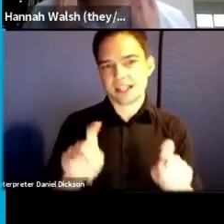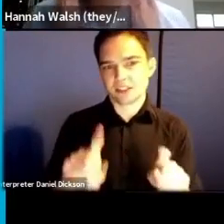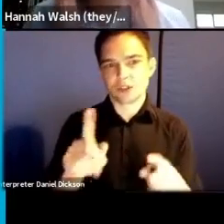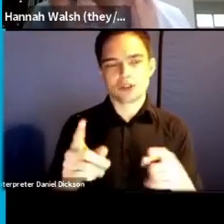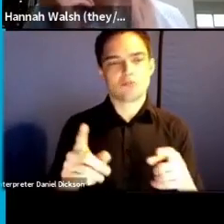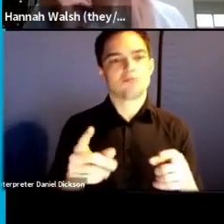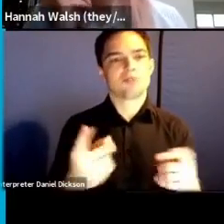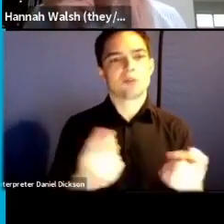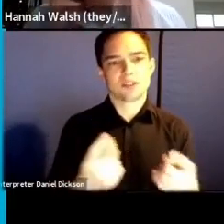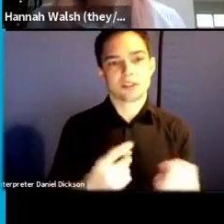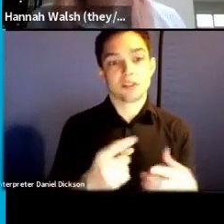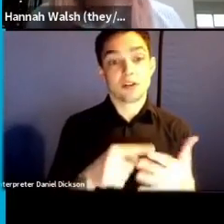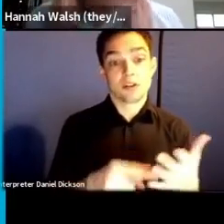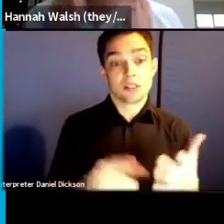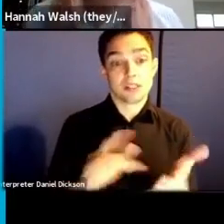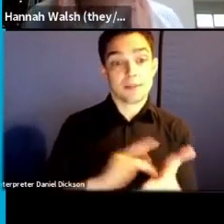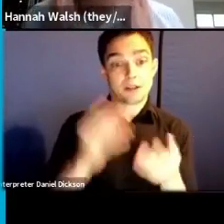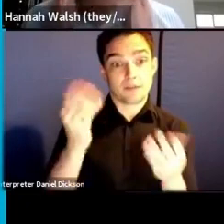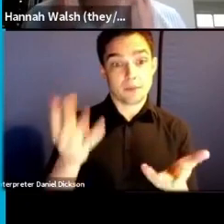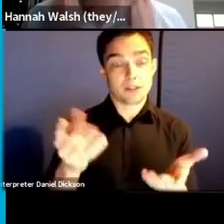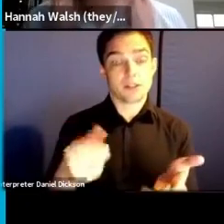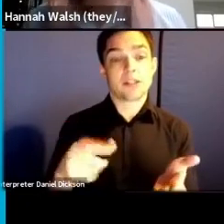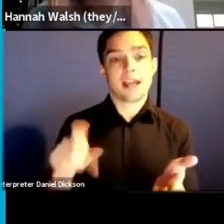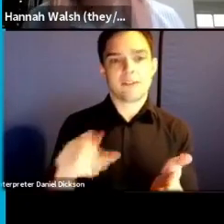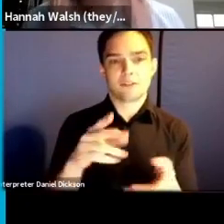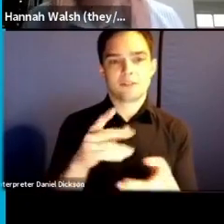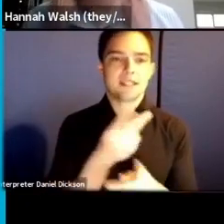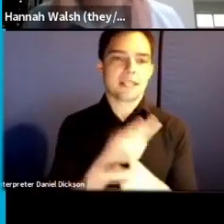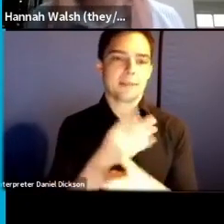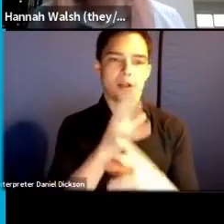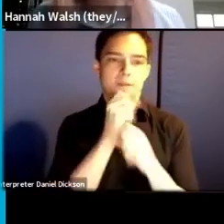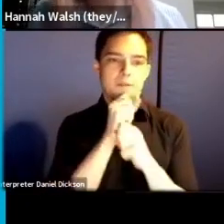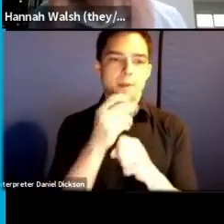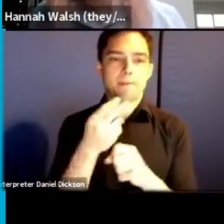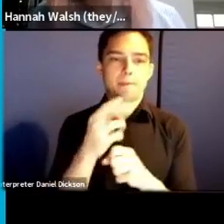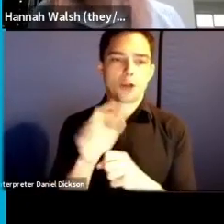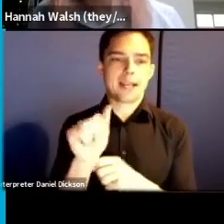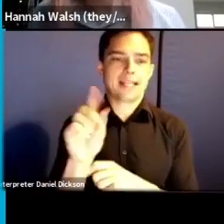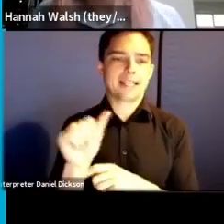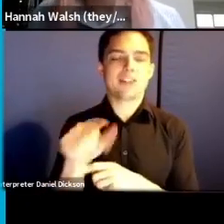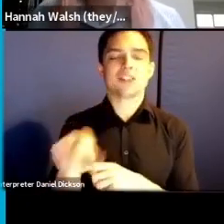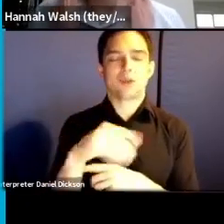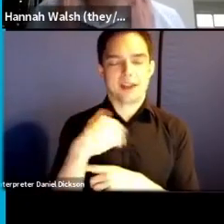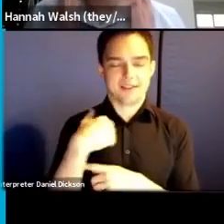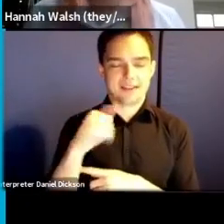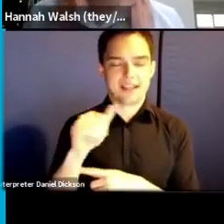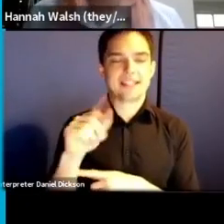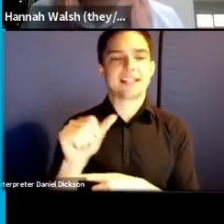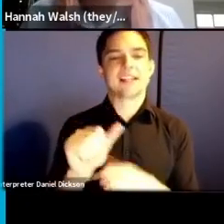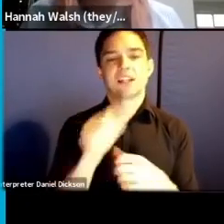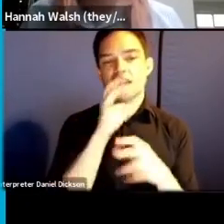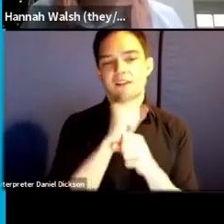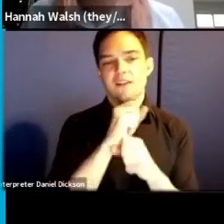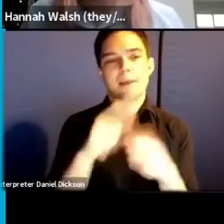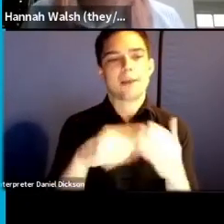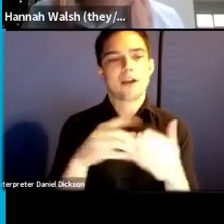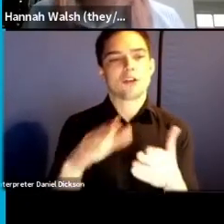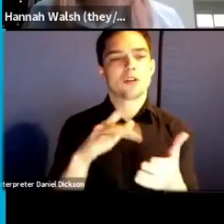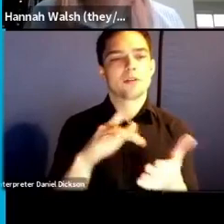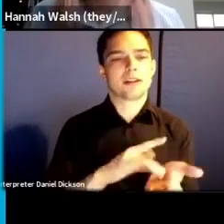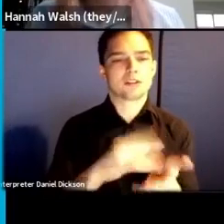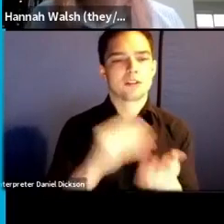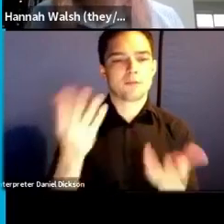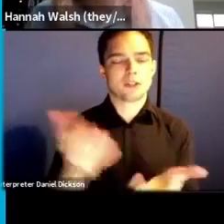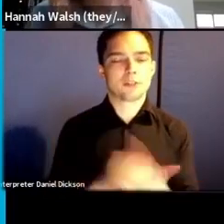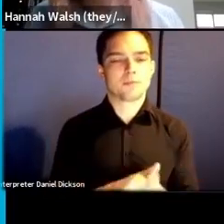all of this medical information has to be kept confidential per the ADA. So you have confidentiality rights regarding your medical